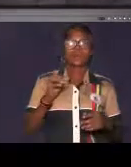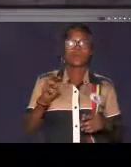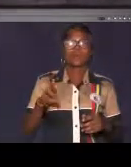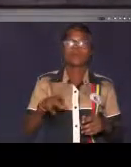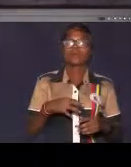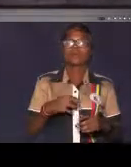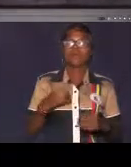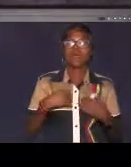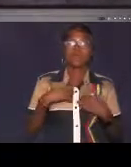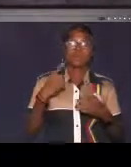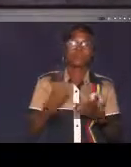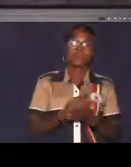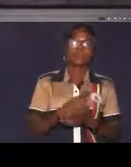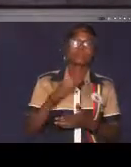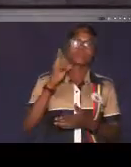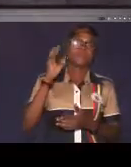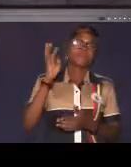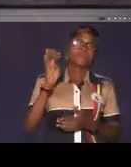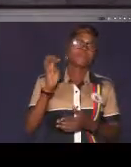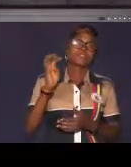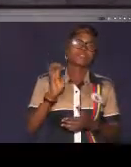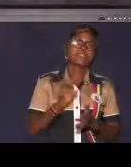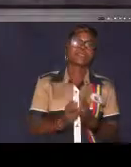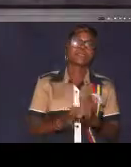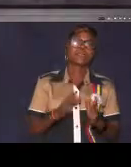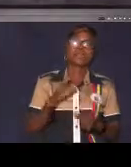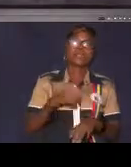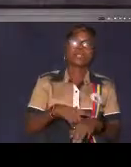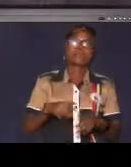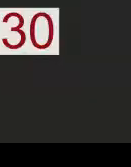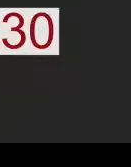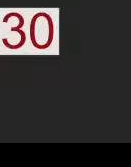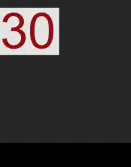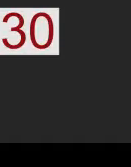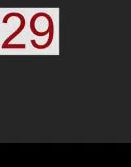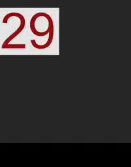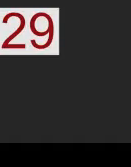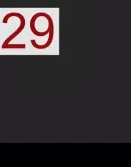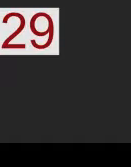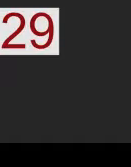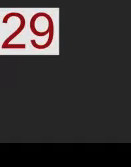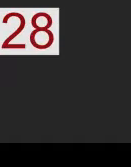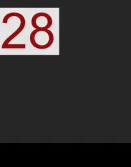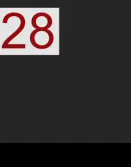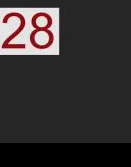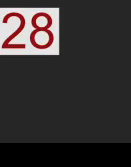40 seconds to attempt this. Your time starts now.